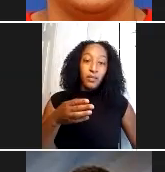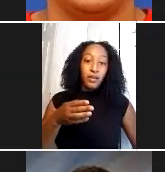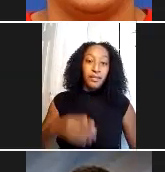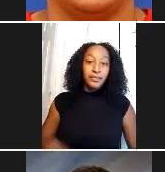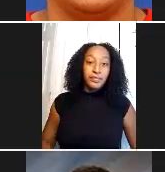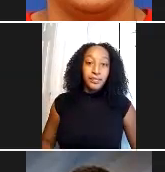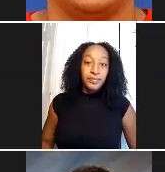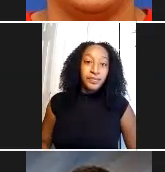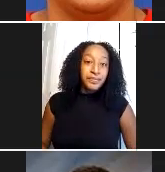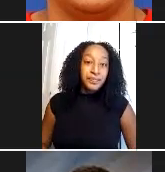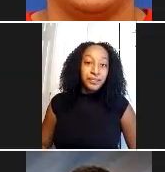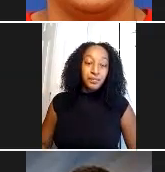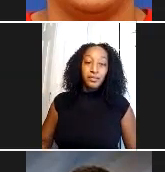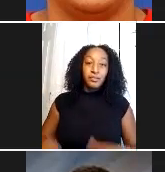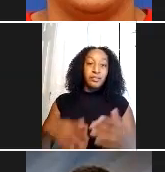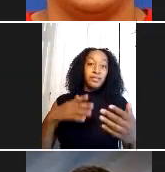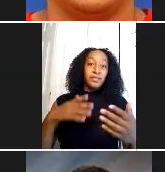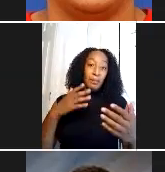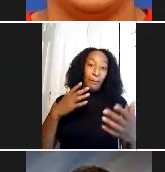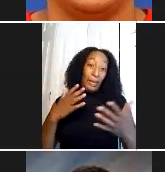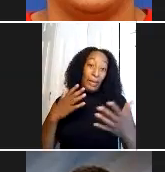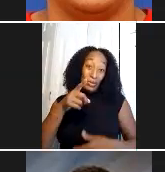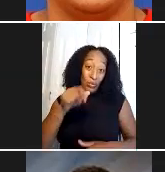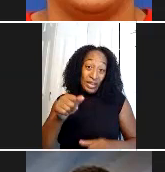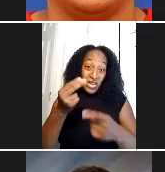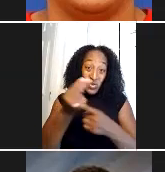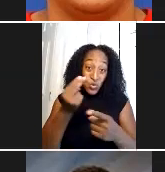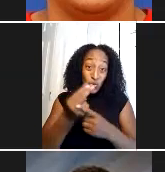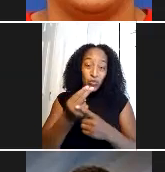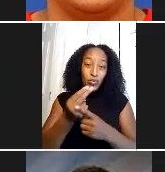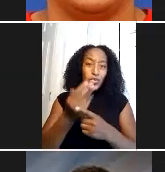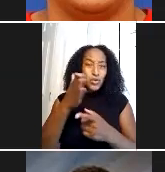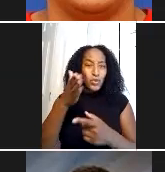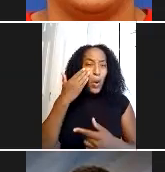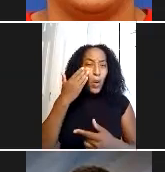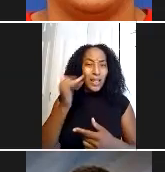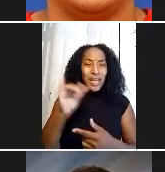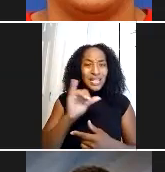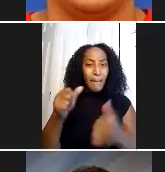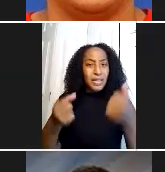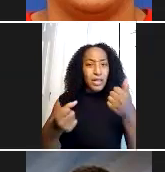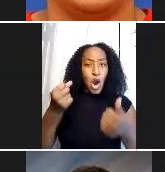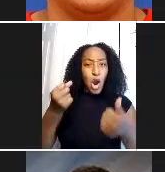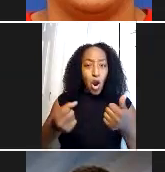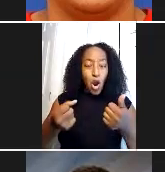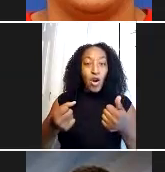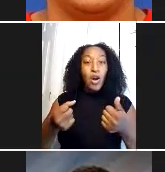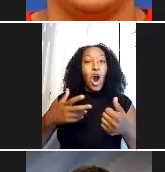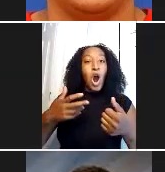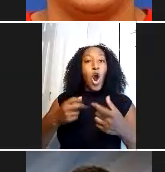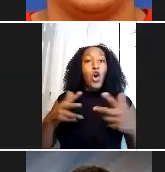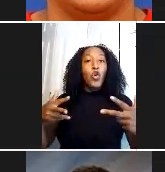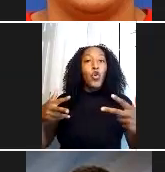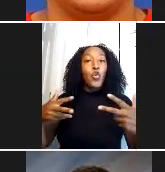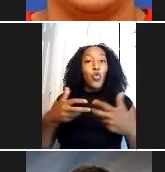the crash test dummies or whatever they're going to use, right? As people in this